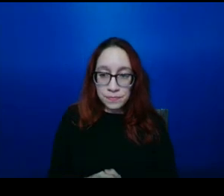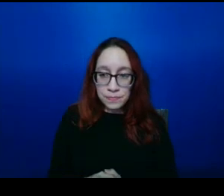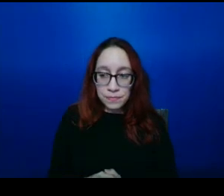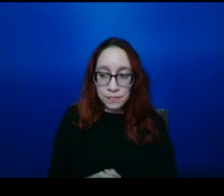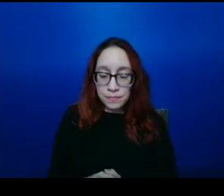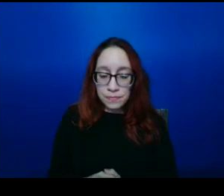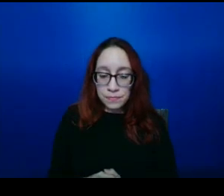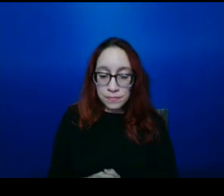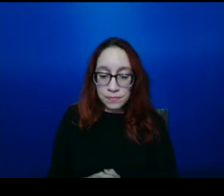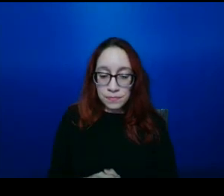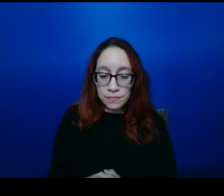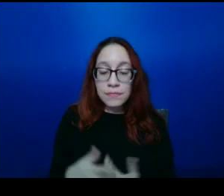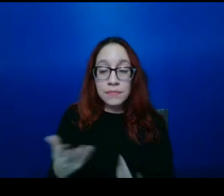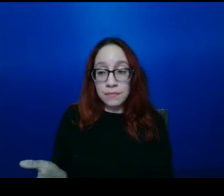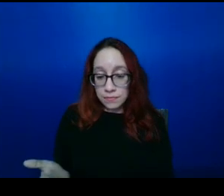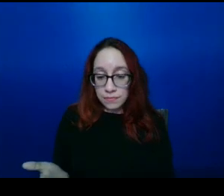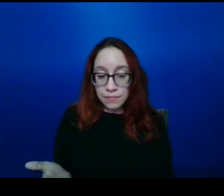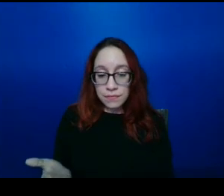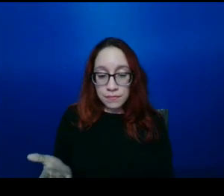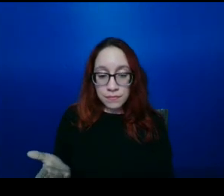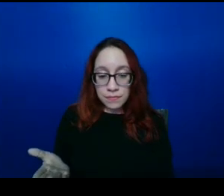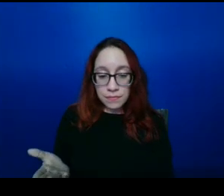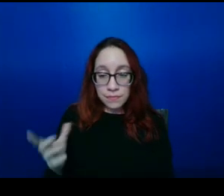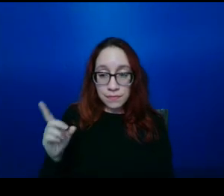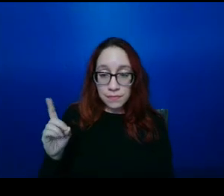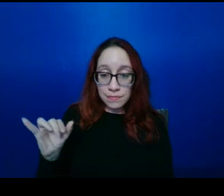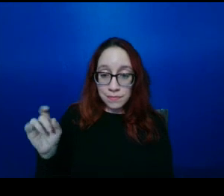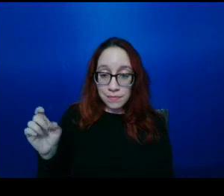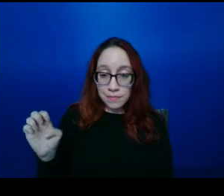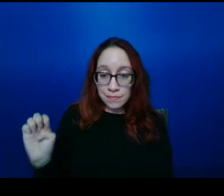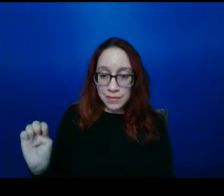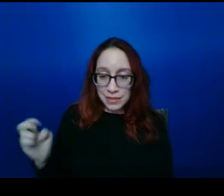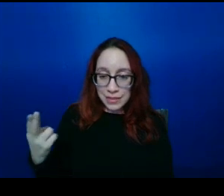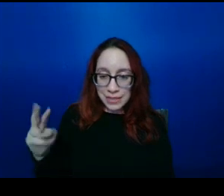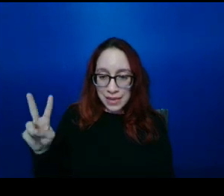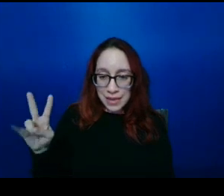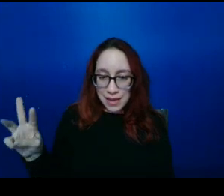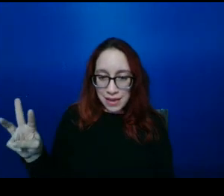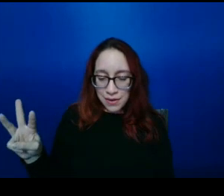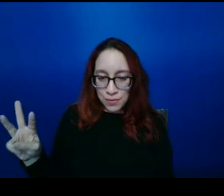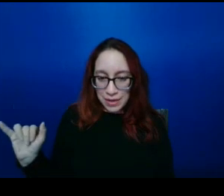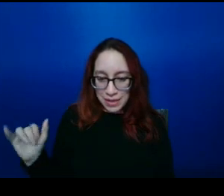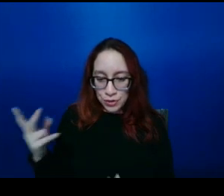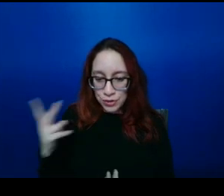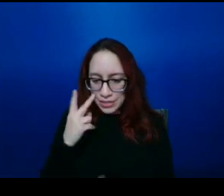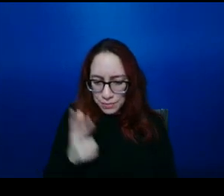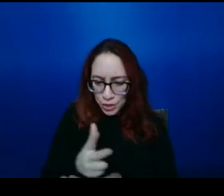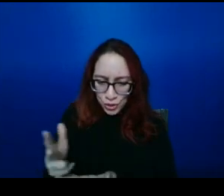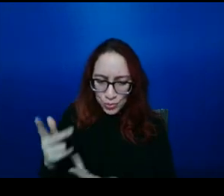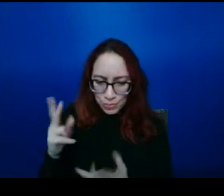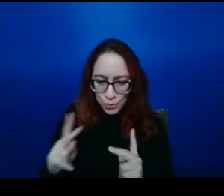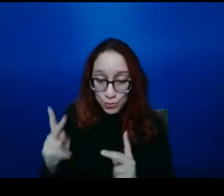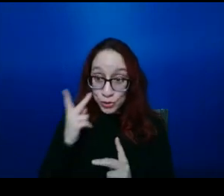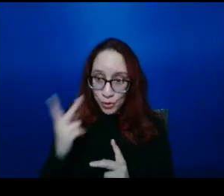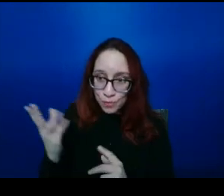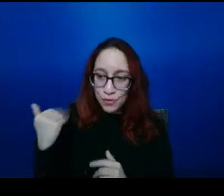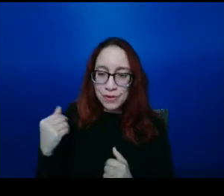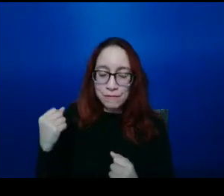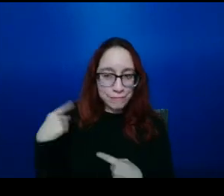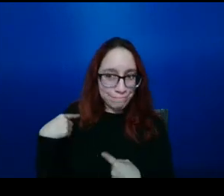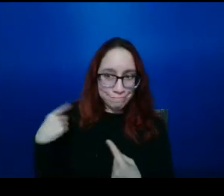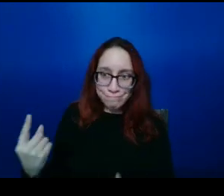going here. All right, so this is literally on Dixie Highway, what people, which if you go back to the parking lot, I mean, this is what people saw for